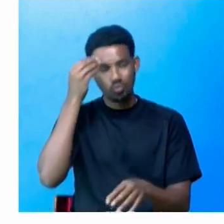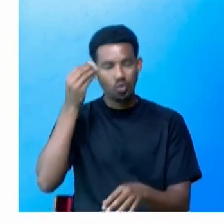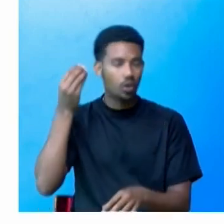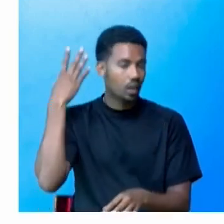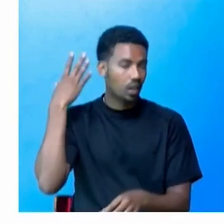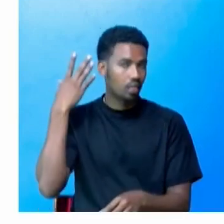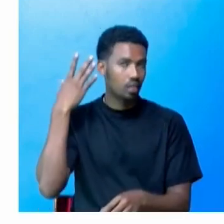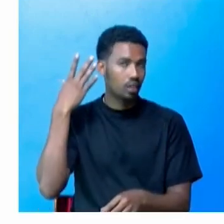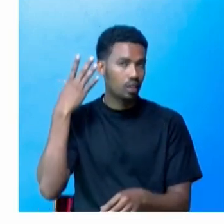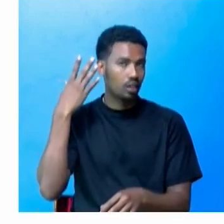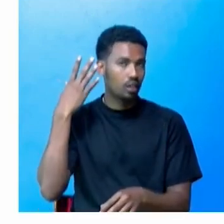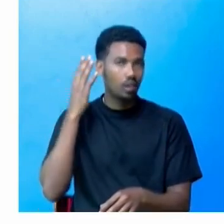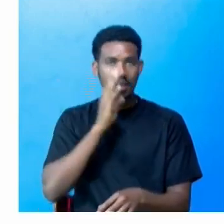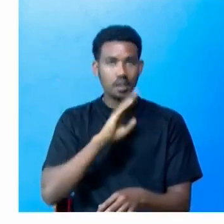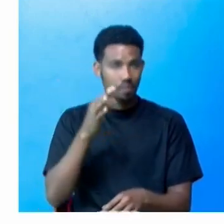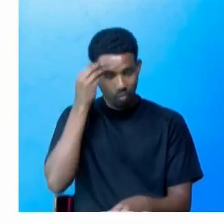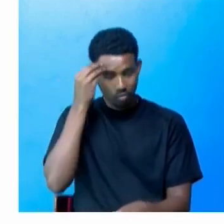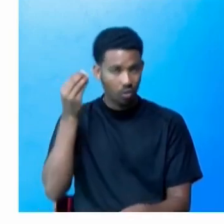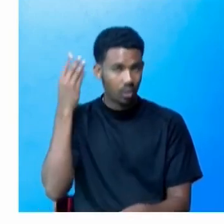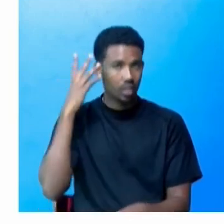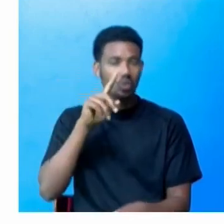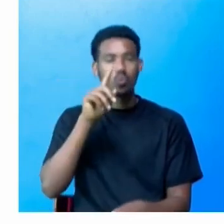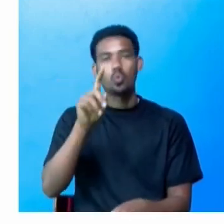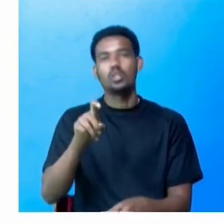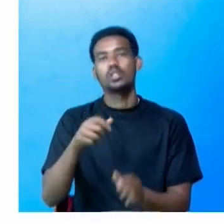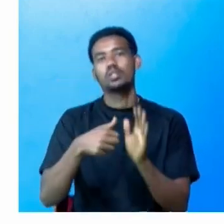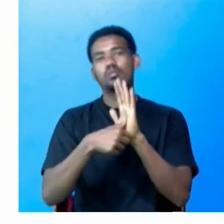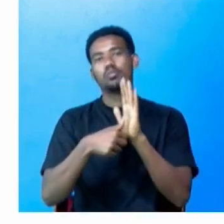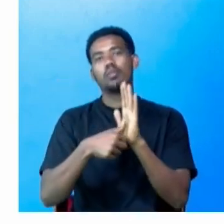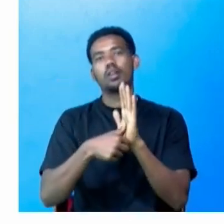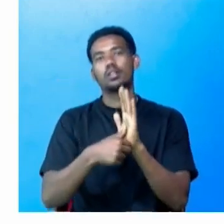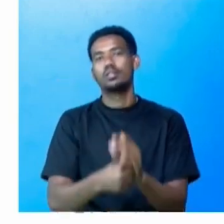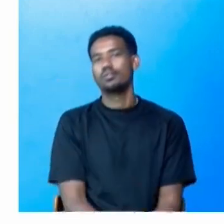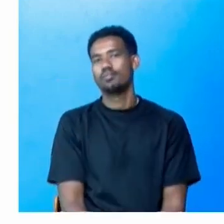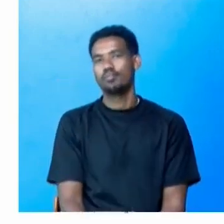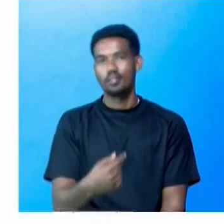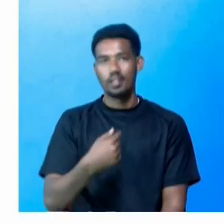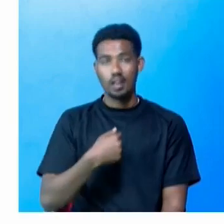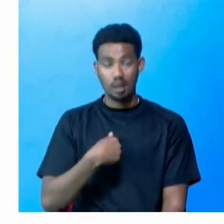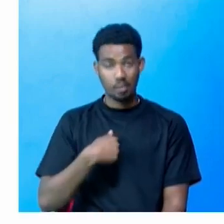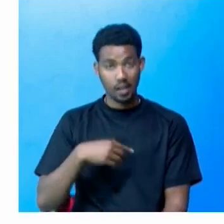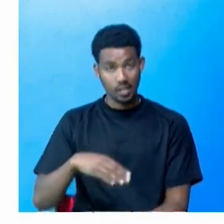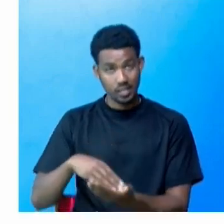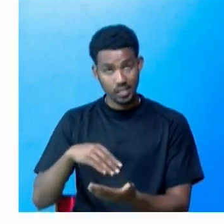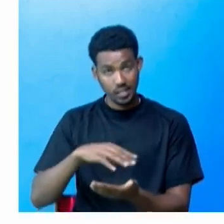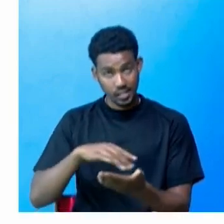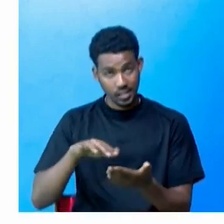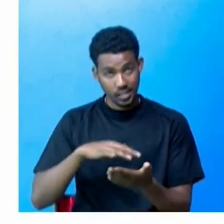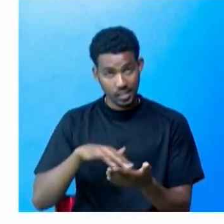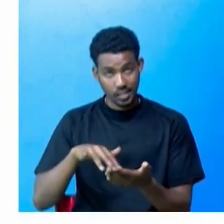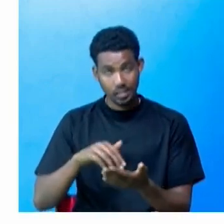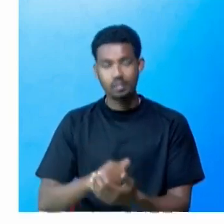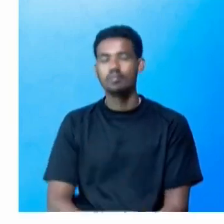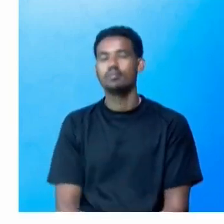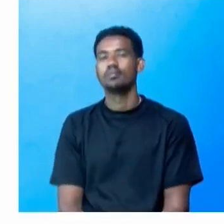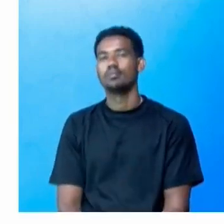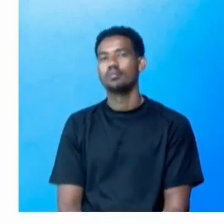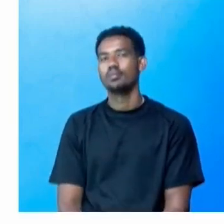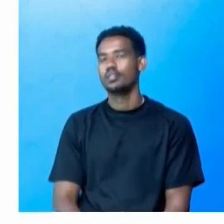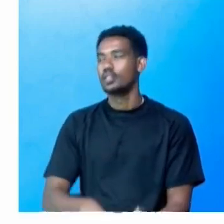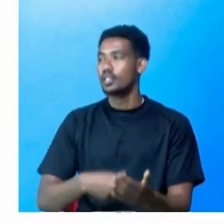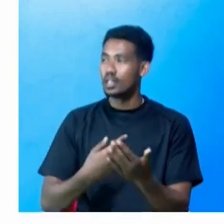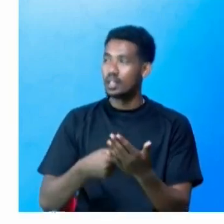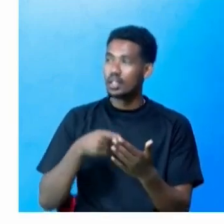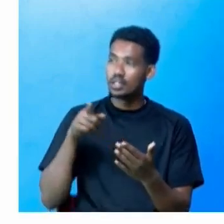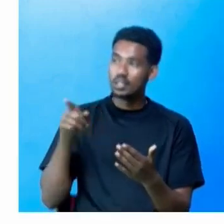use with descriptive paragraph. So let us see each and every one by one.